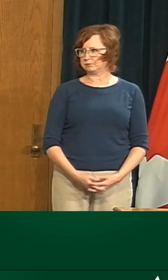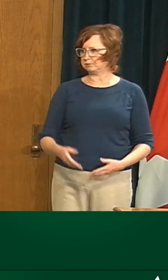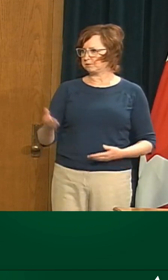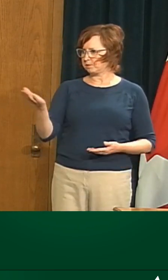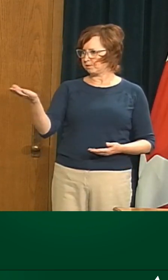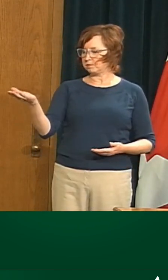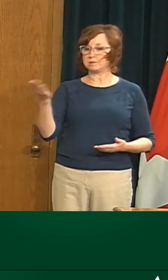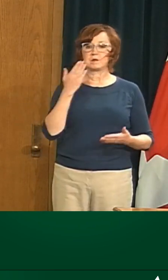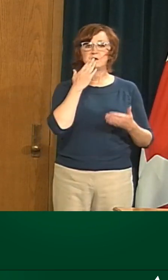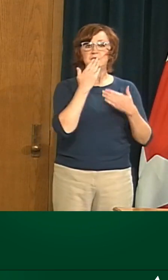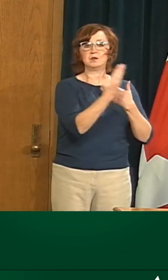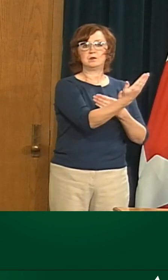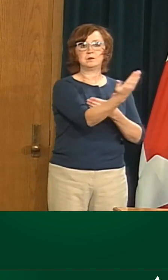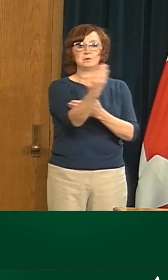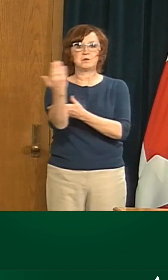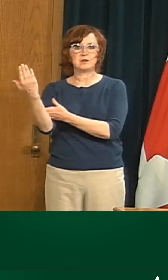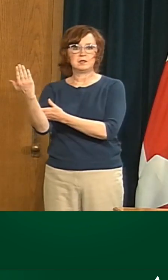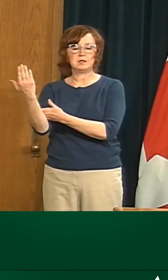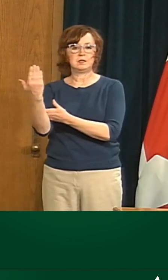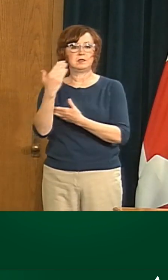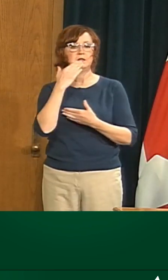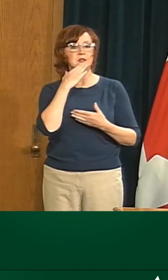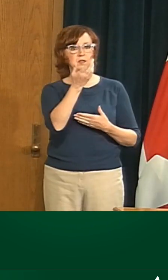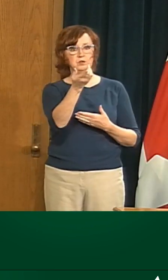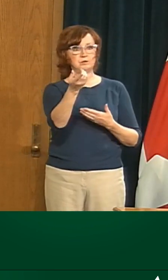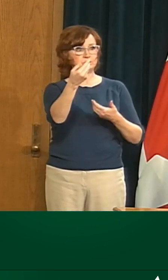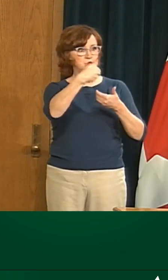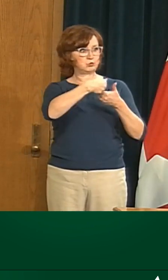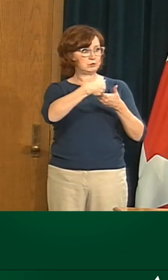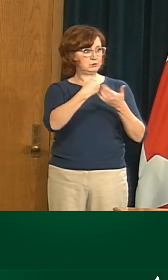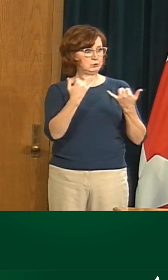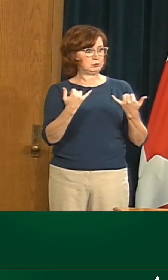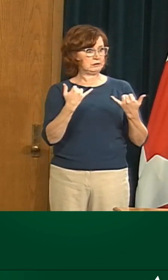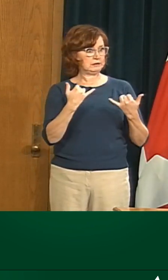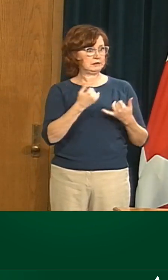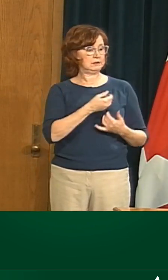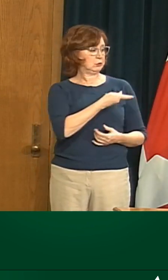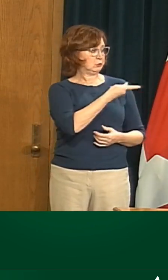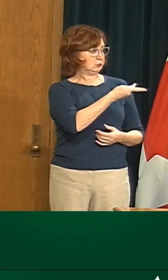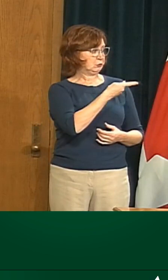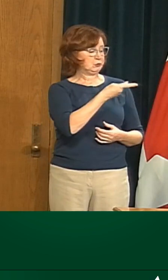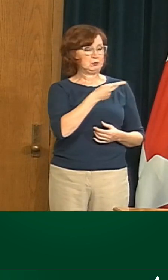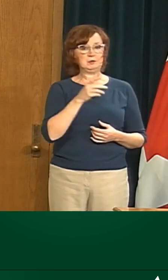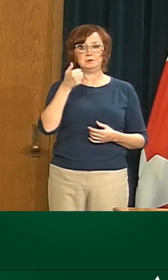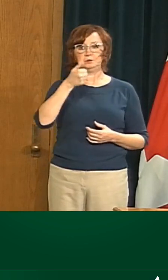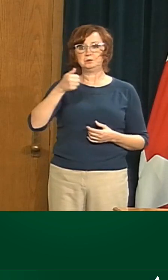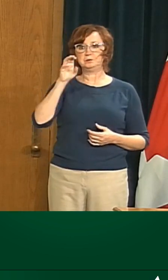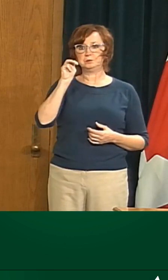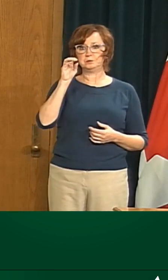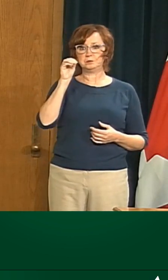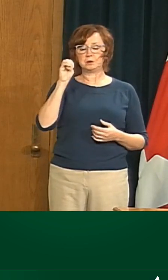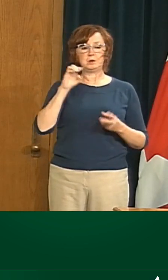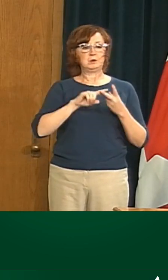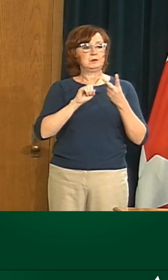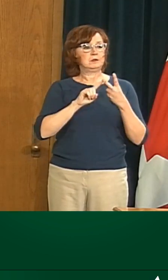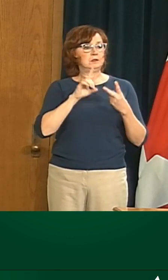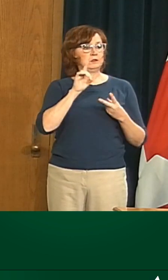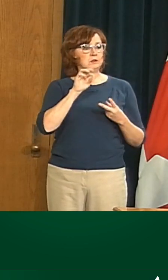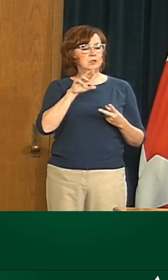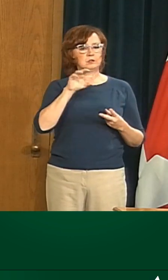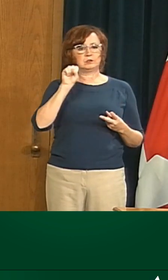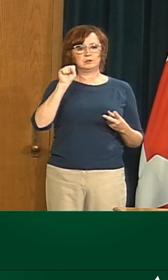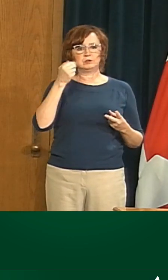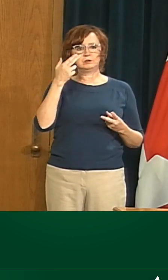Good morning, everyone, and thanks for joining us today. Premier Scott Moe and Dr. Saqib Shahab are in the radio room